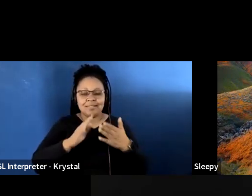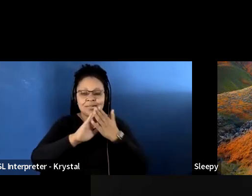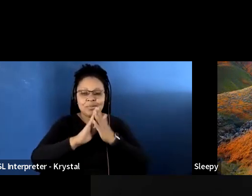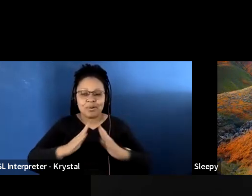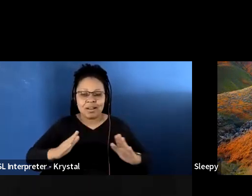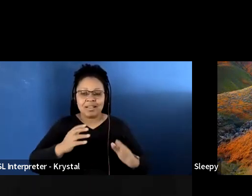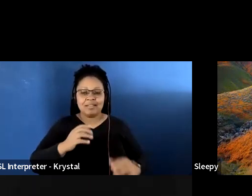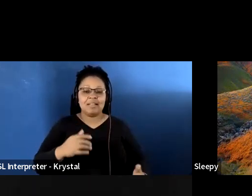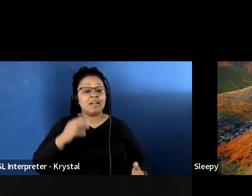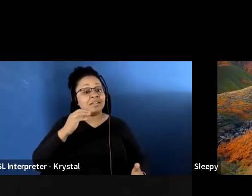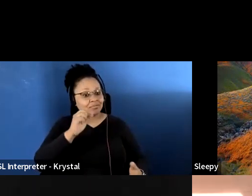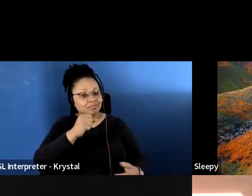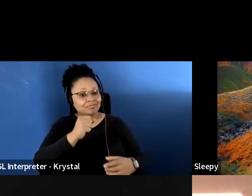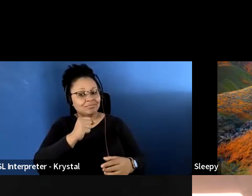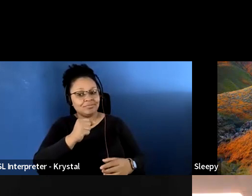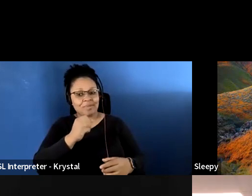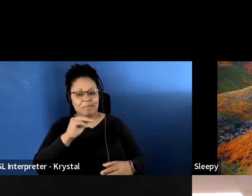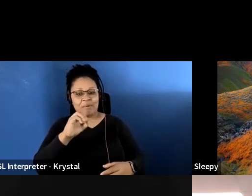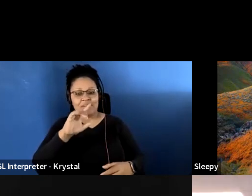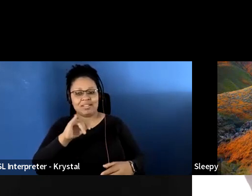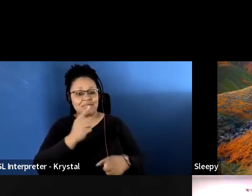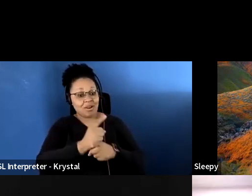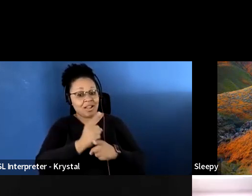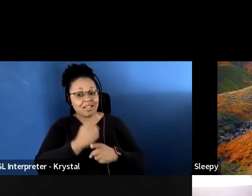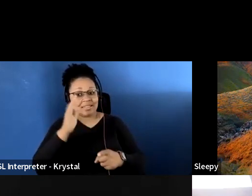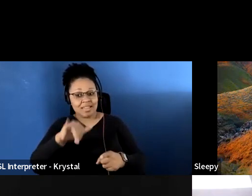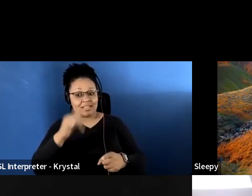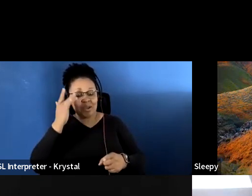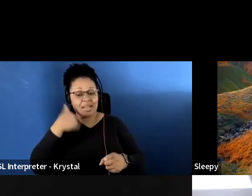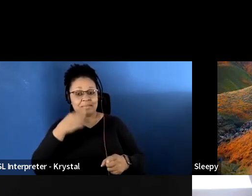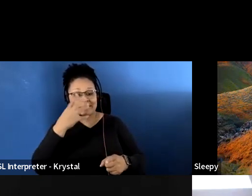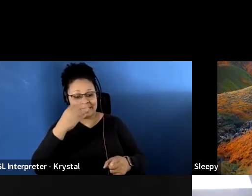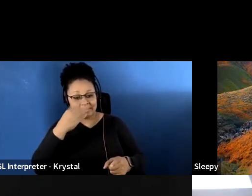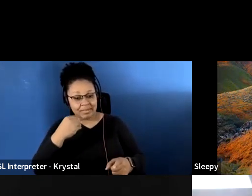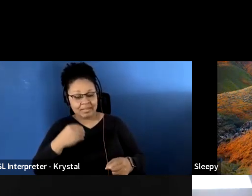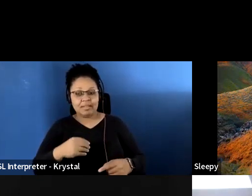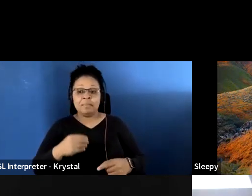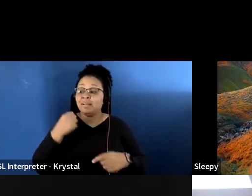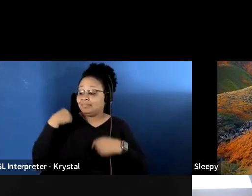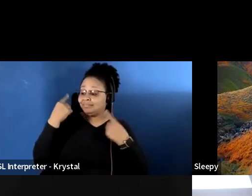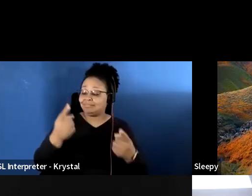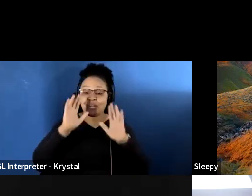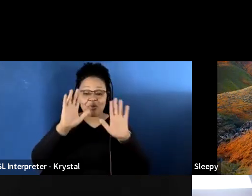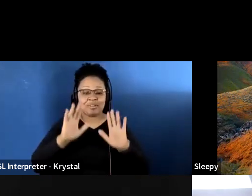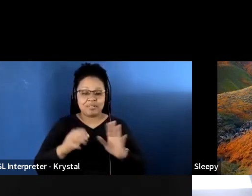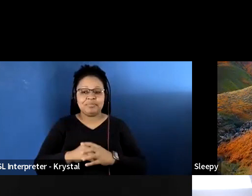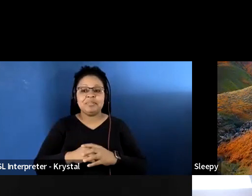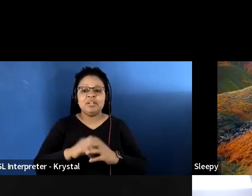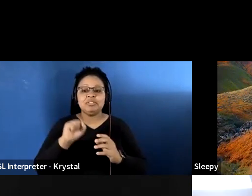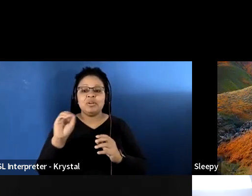I'm sleepy today. It's been a fantastic conference, though. So It